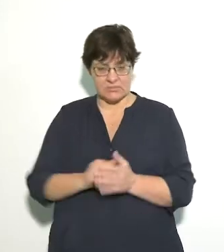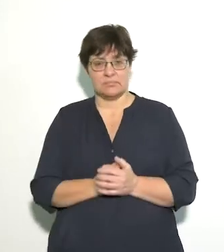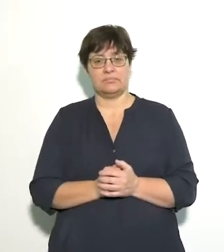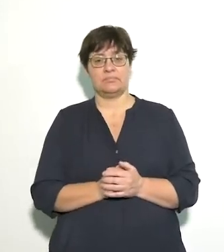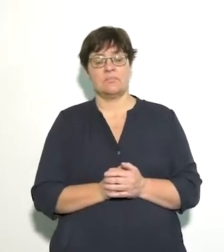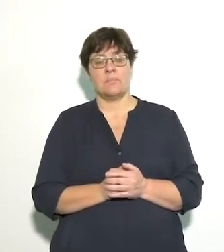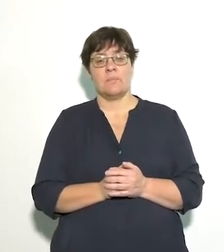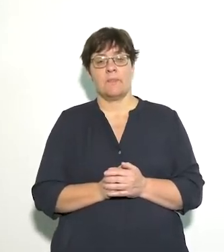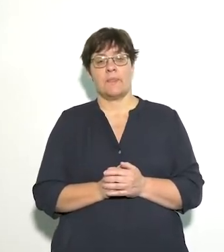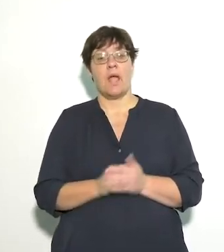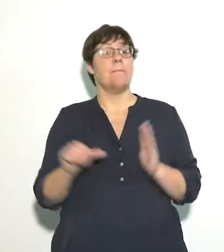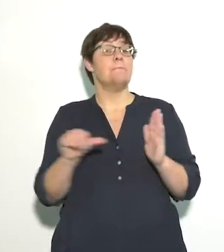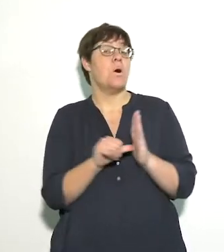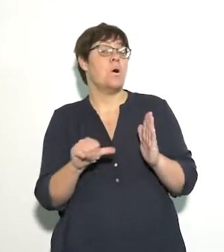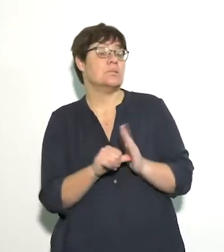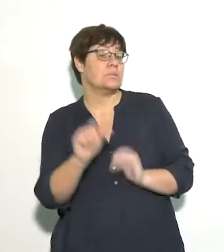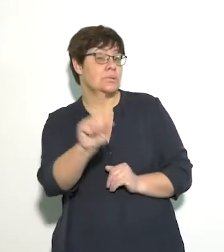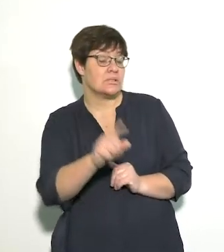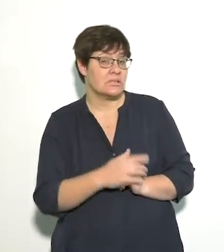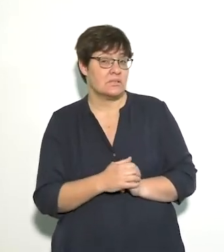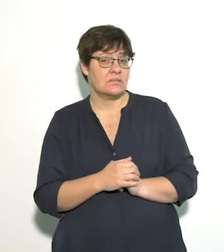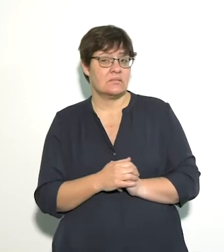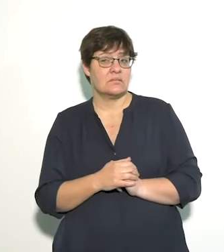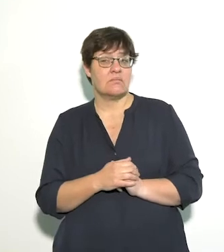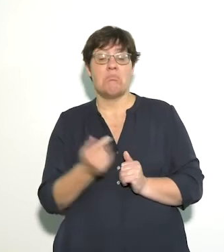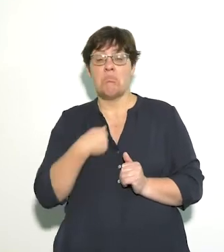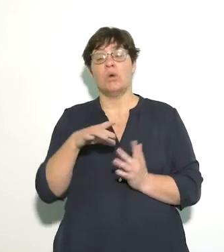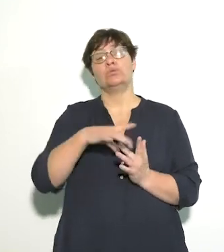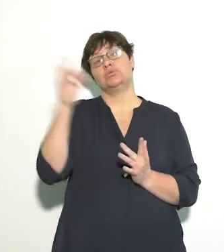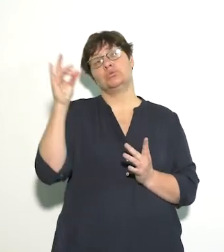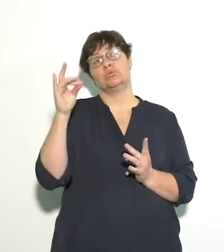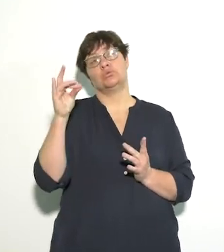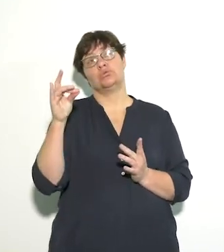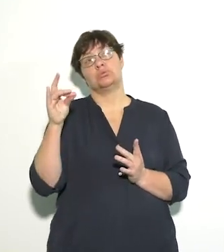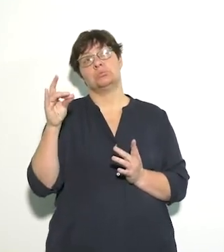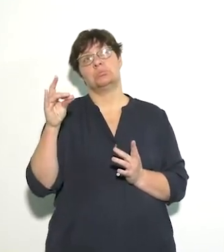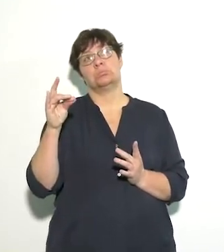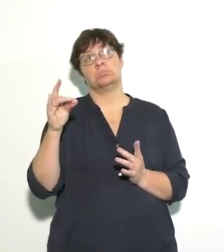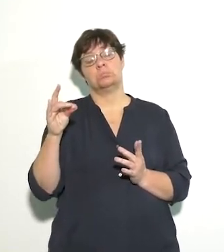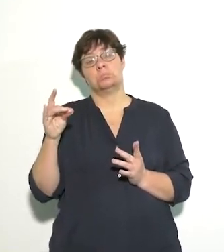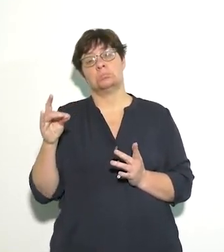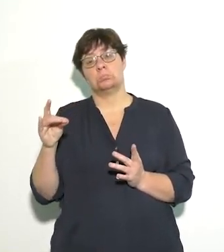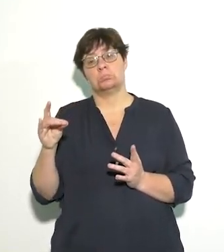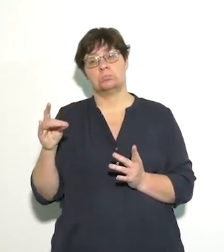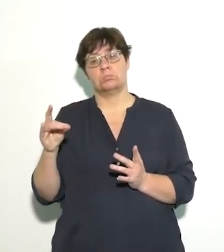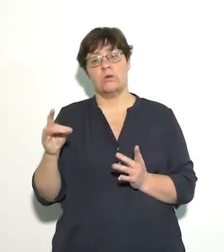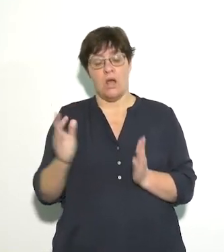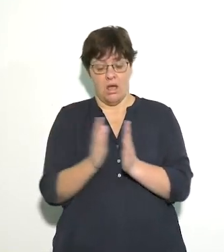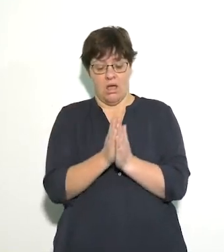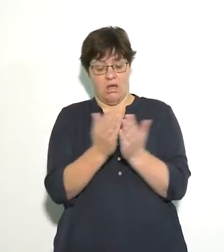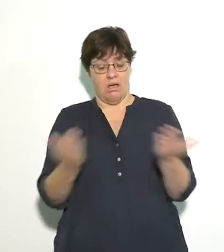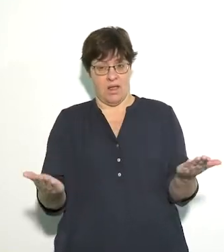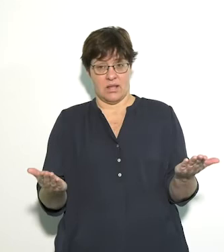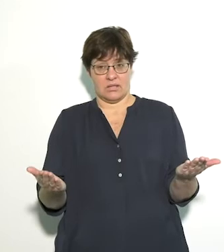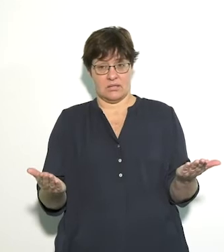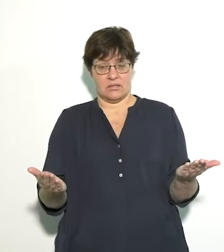so very important. If you choose to write in a landscape